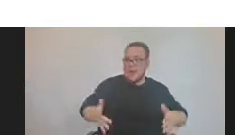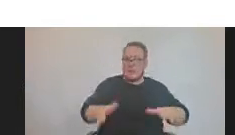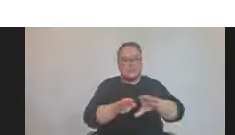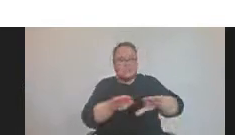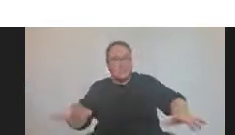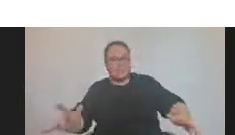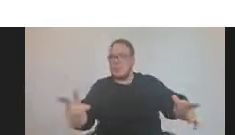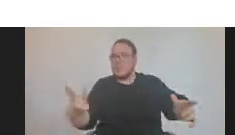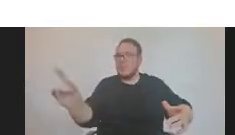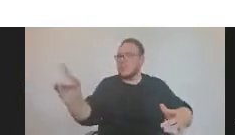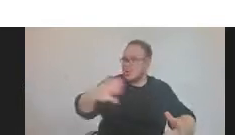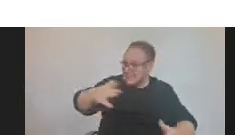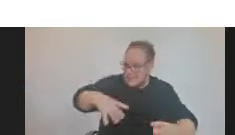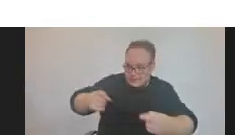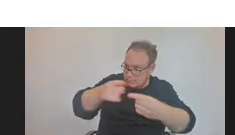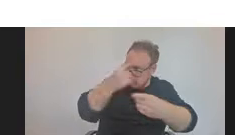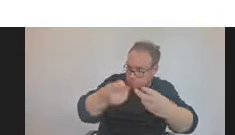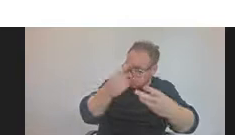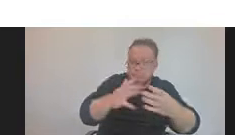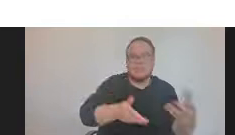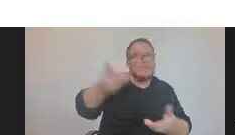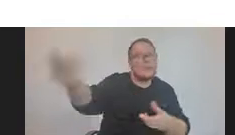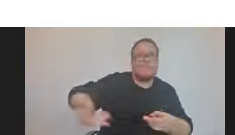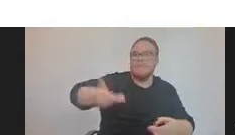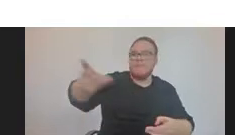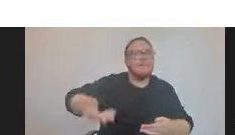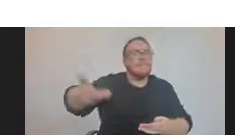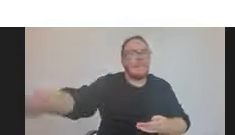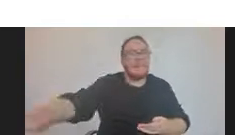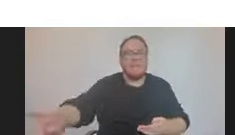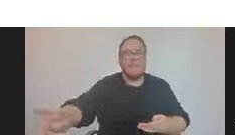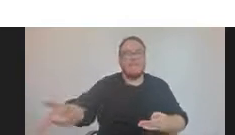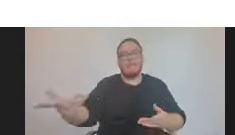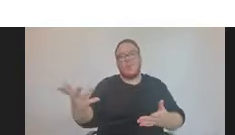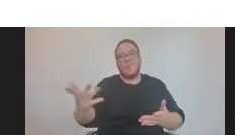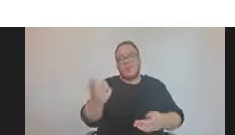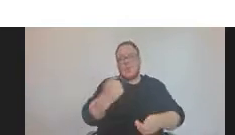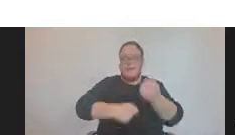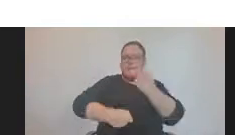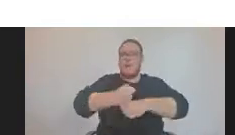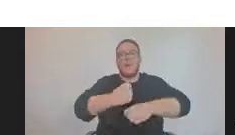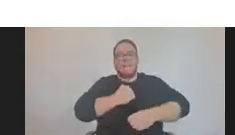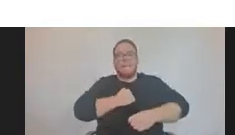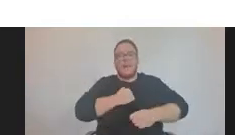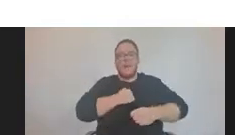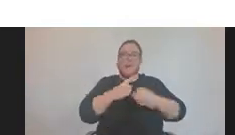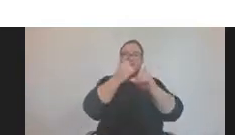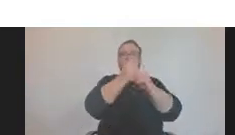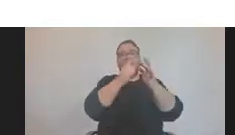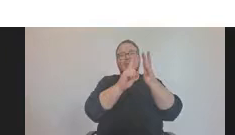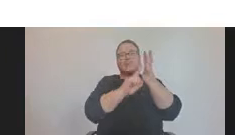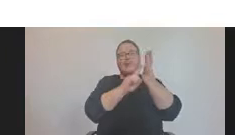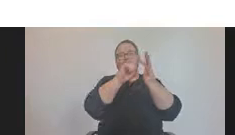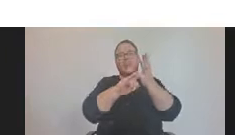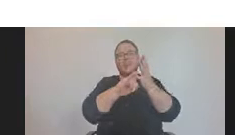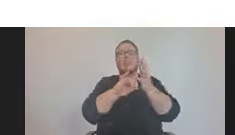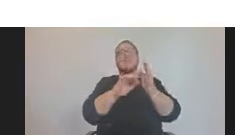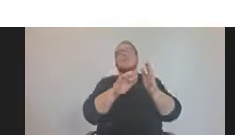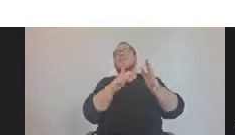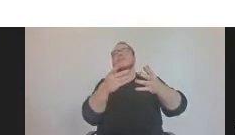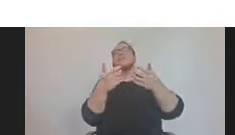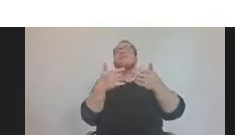work from home. And on the back of that, we developed what we called our Agile Framework. So you've probably seen in the media, lots of companies deciding,